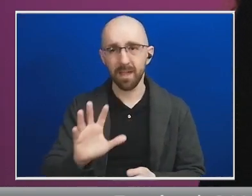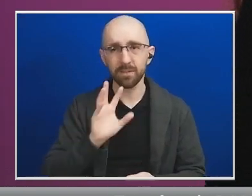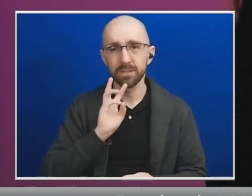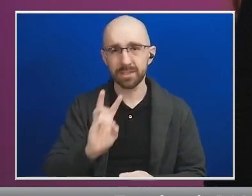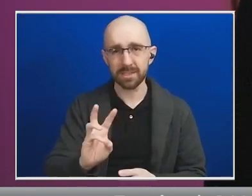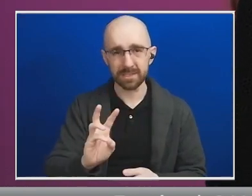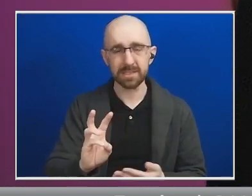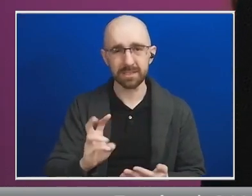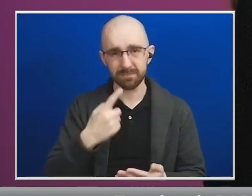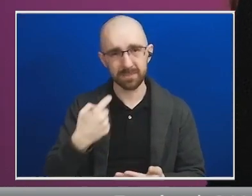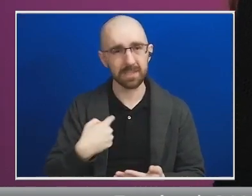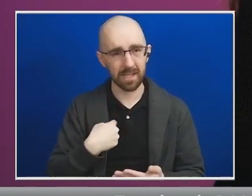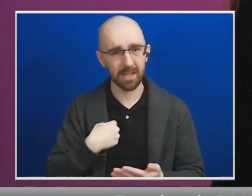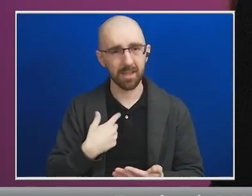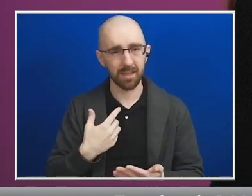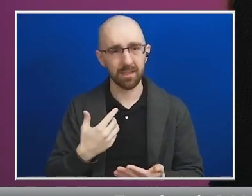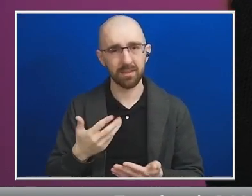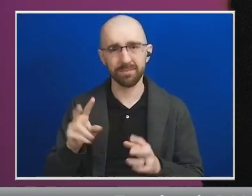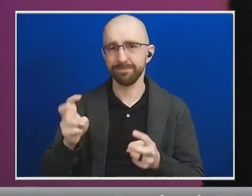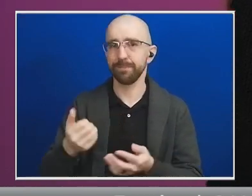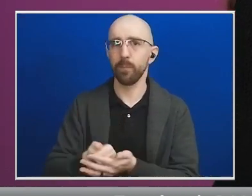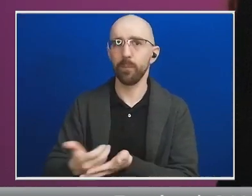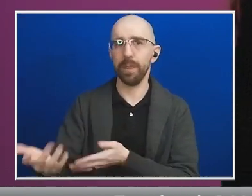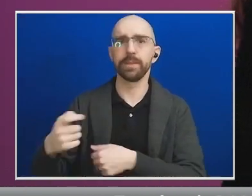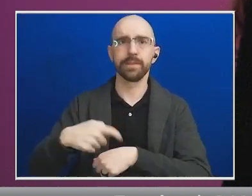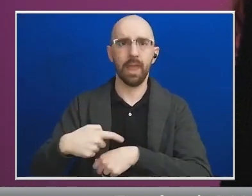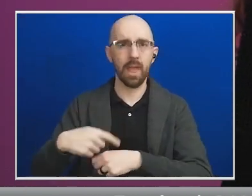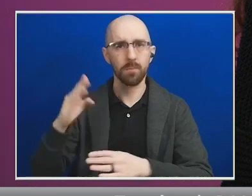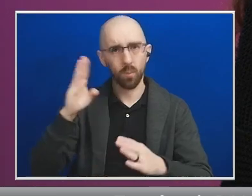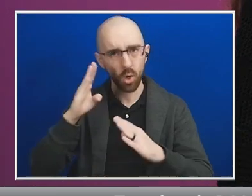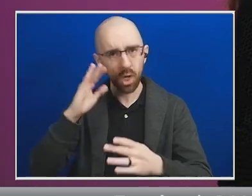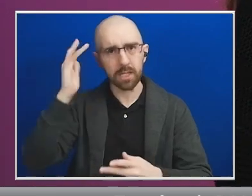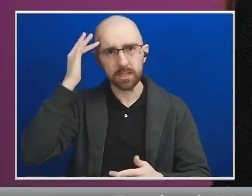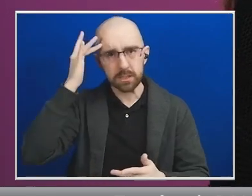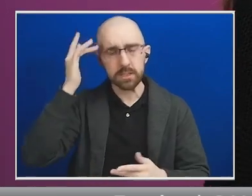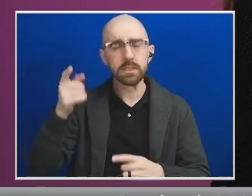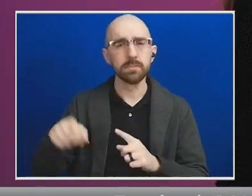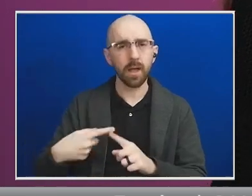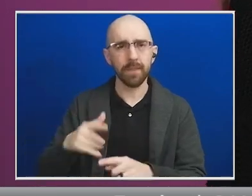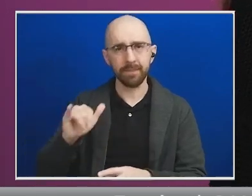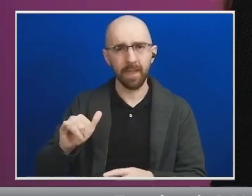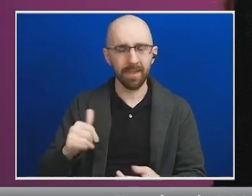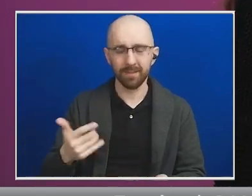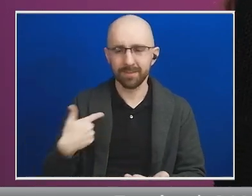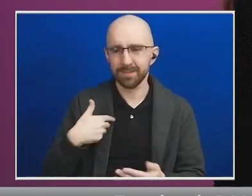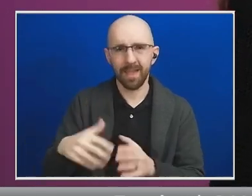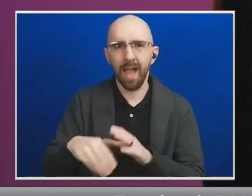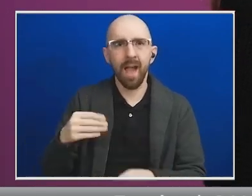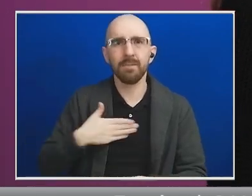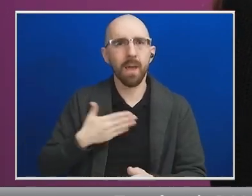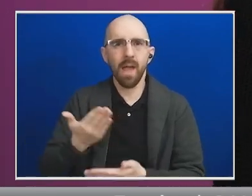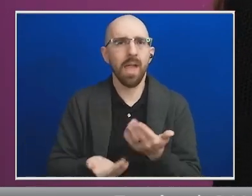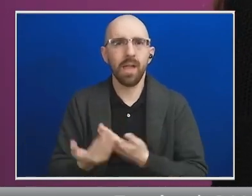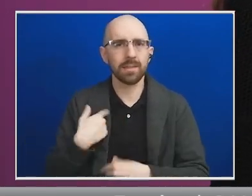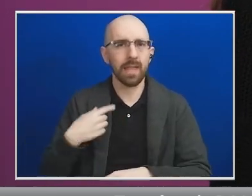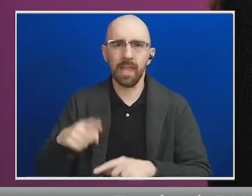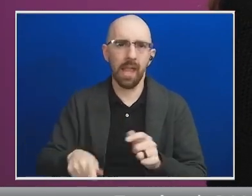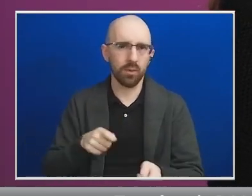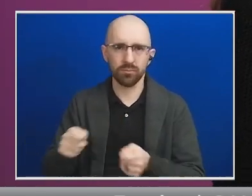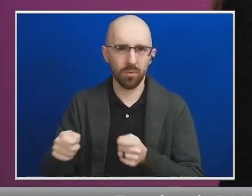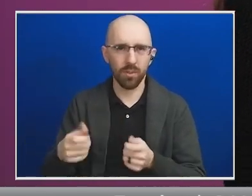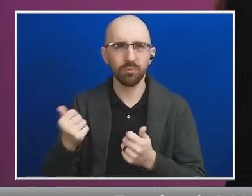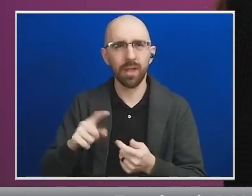wasted so much time worrying about that. And then I thought, this is totally out of my hands. And so trying to have a different perspective, and the fact